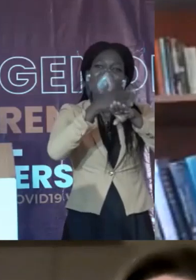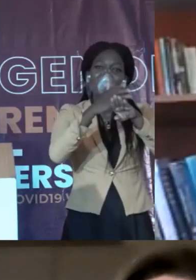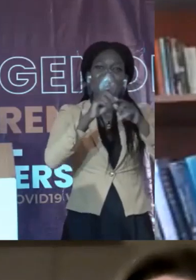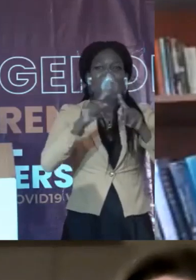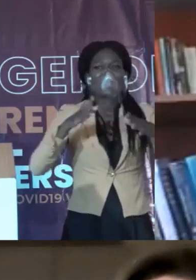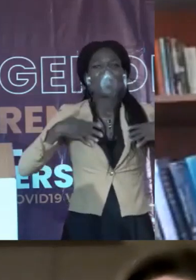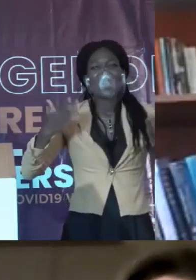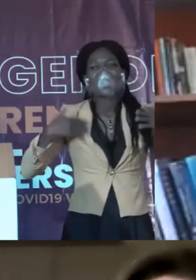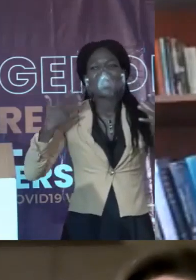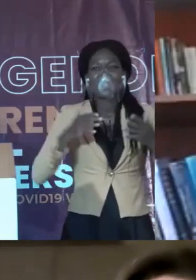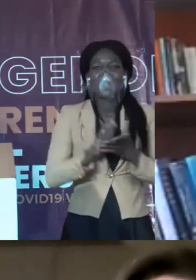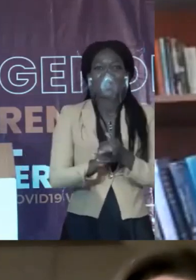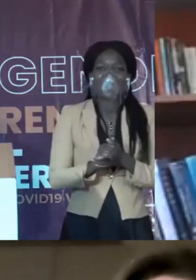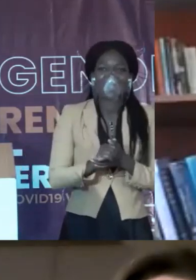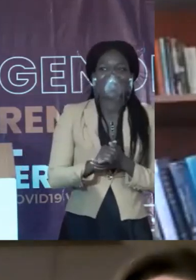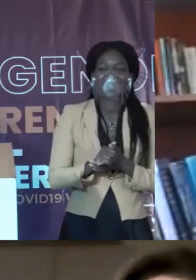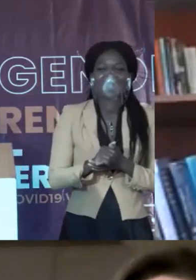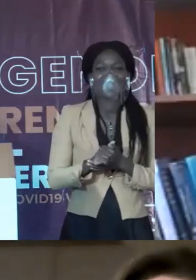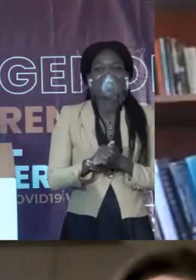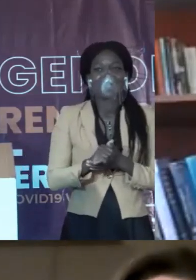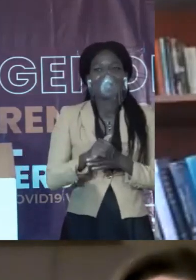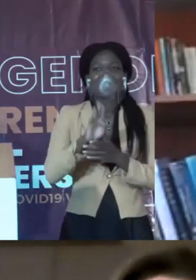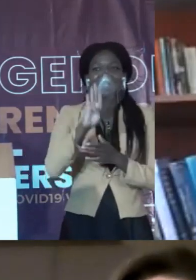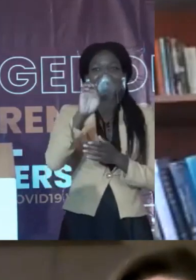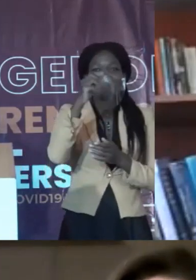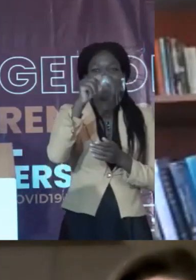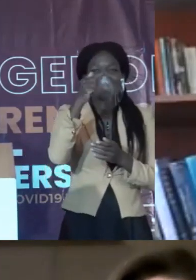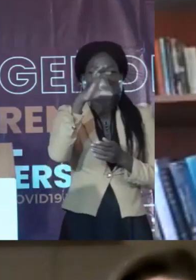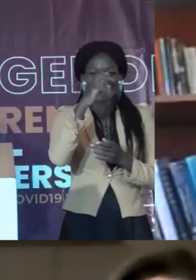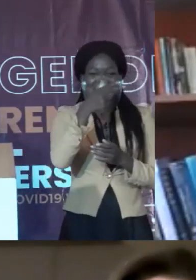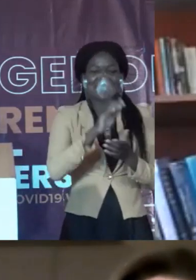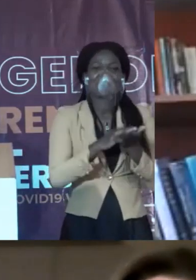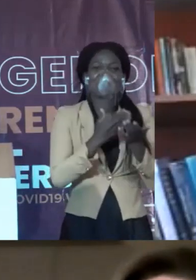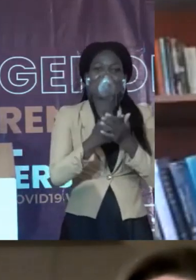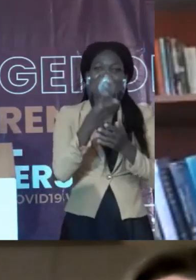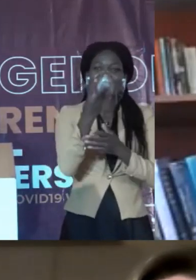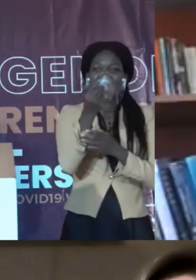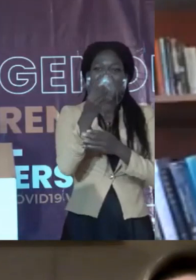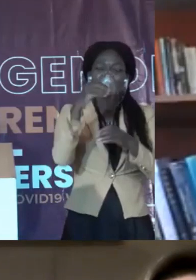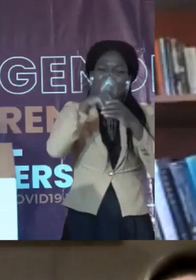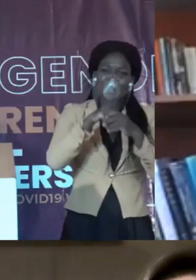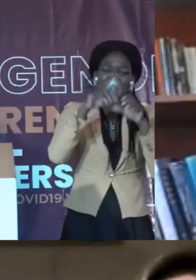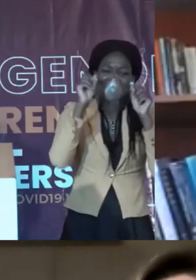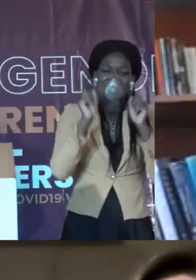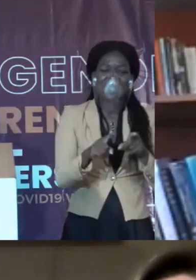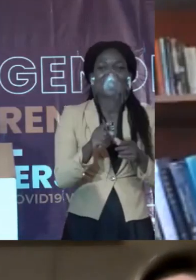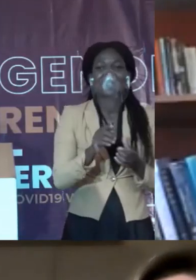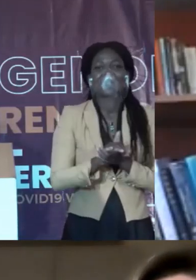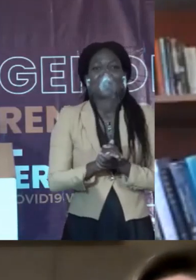the fish. Most welcome. Because financial inclusion starts